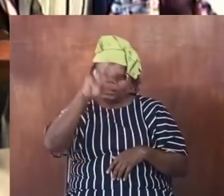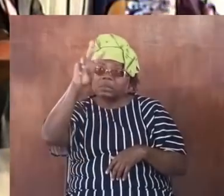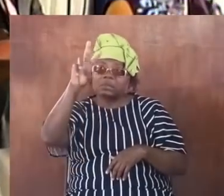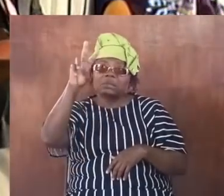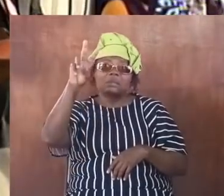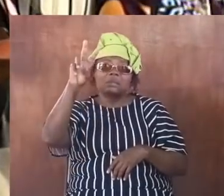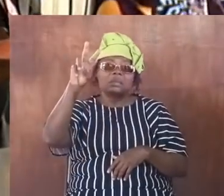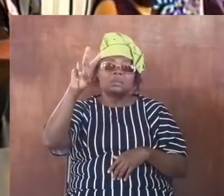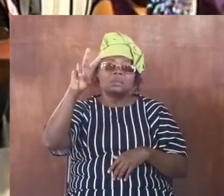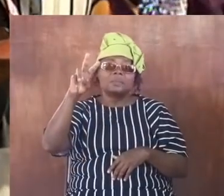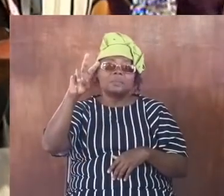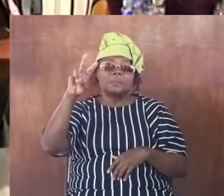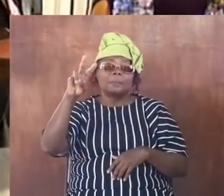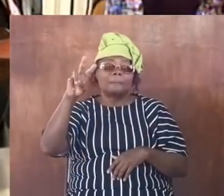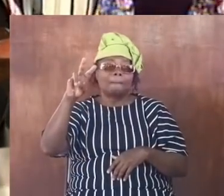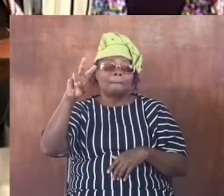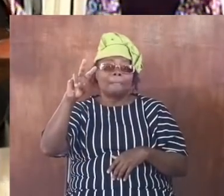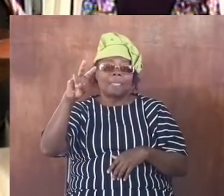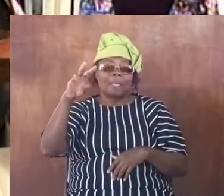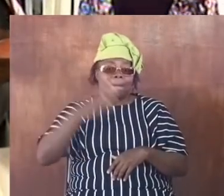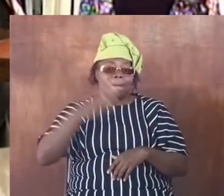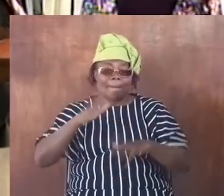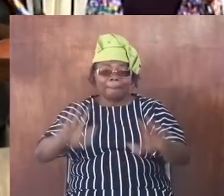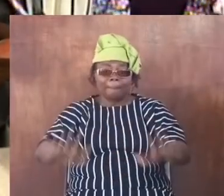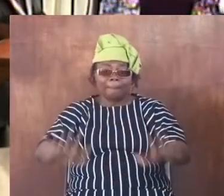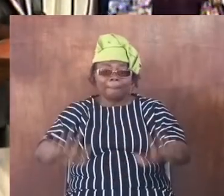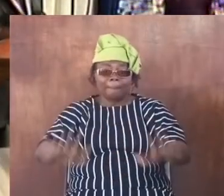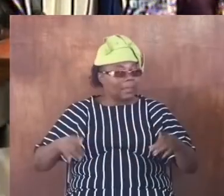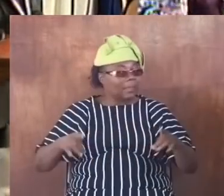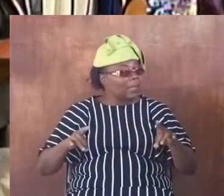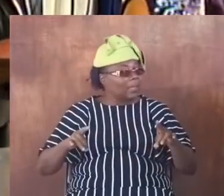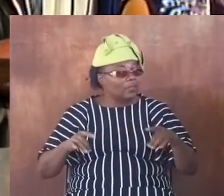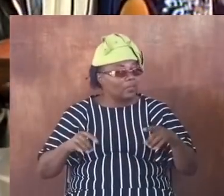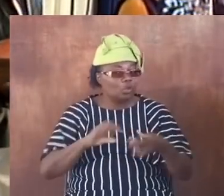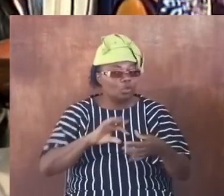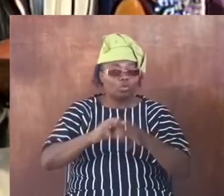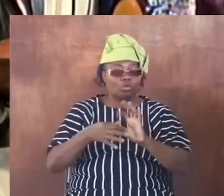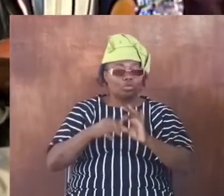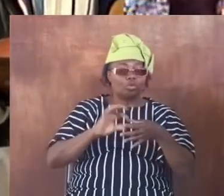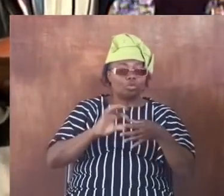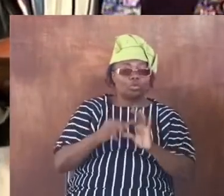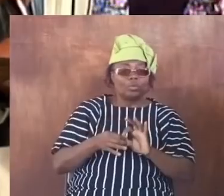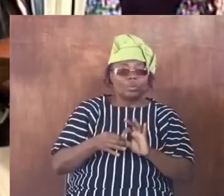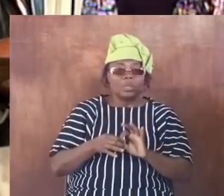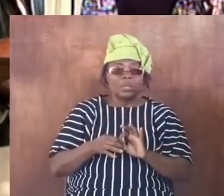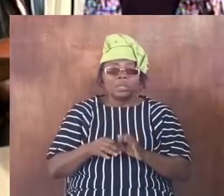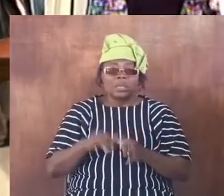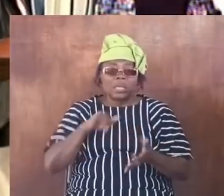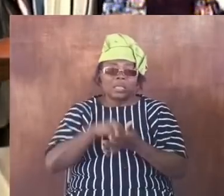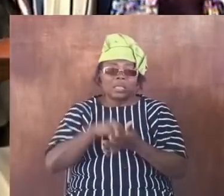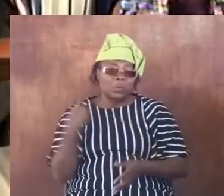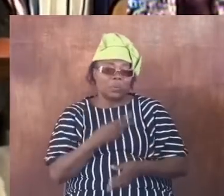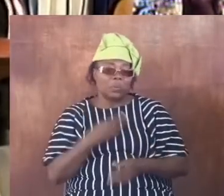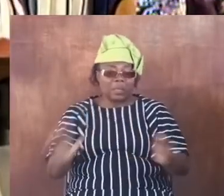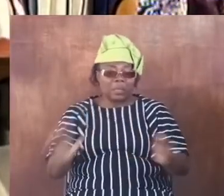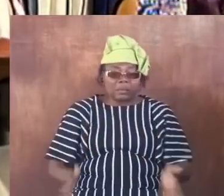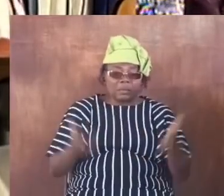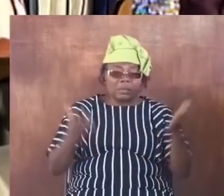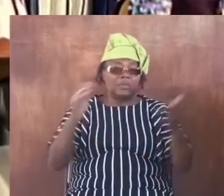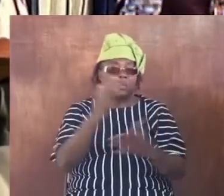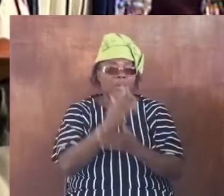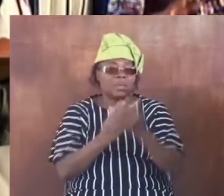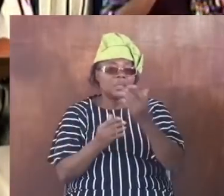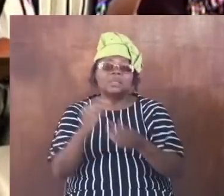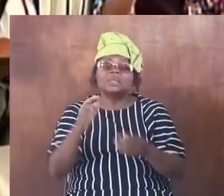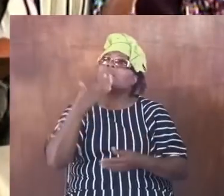not show that to you. He kept it for himself. So can we lift our hands and tell him